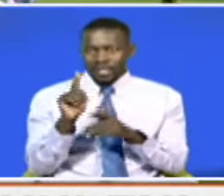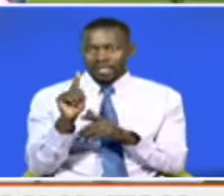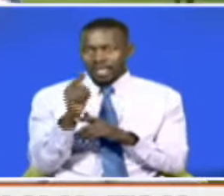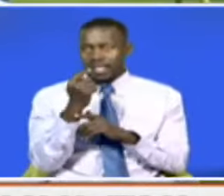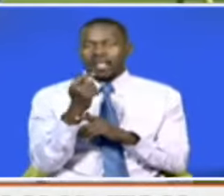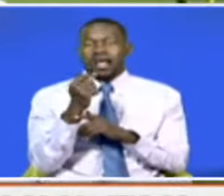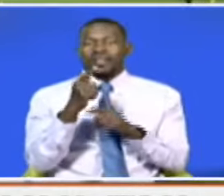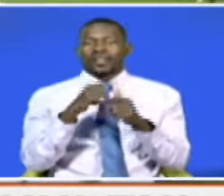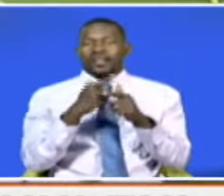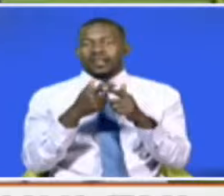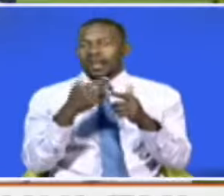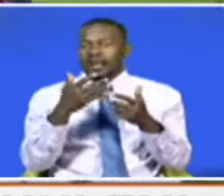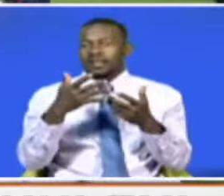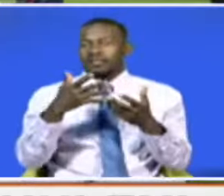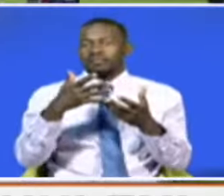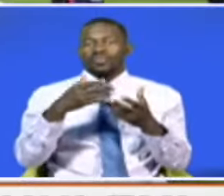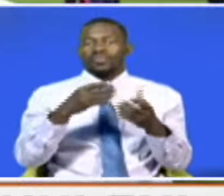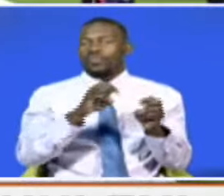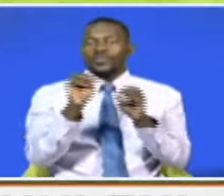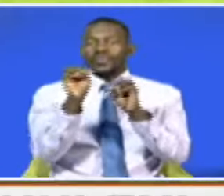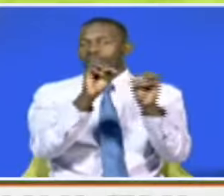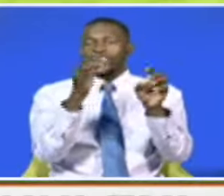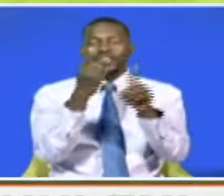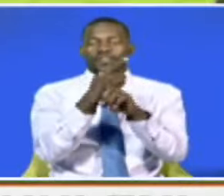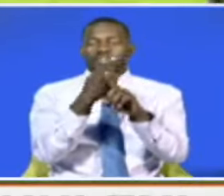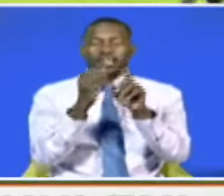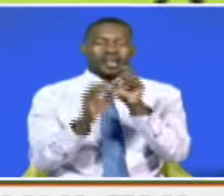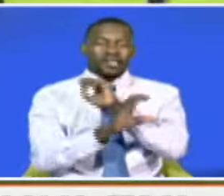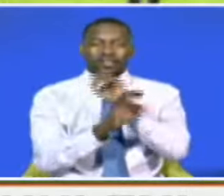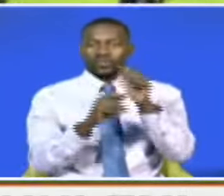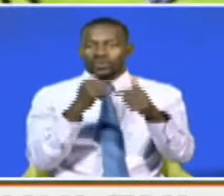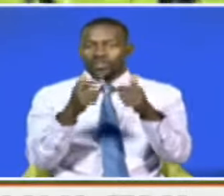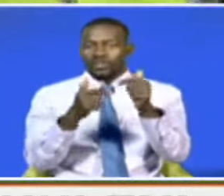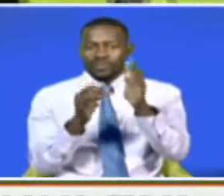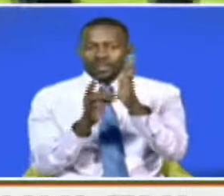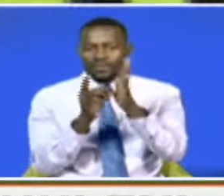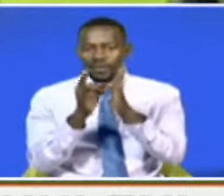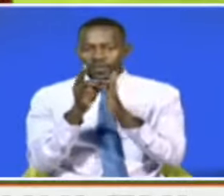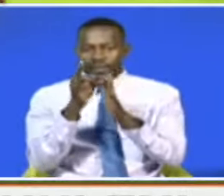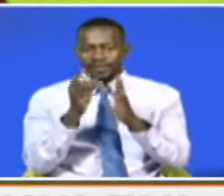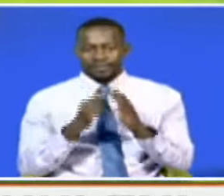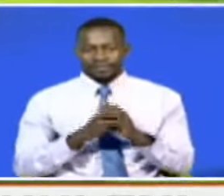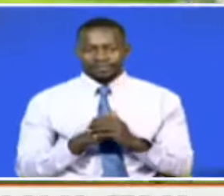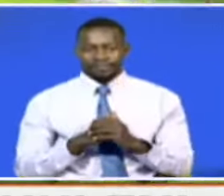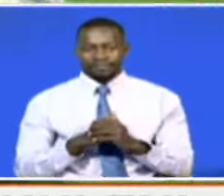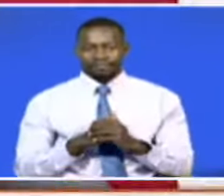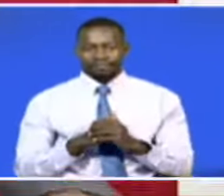countries to keep developing and keep creating this passion that to me it's a dream to come here.